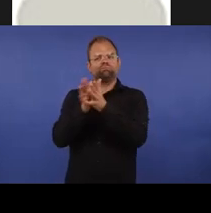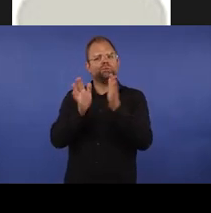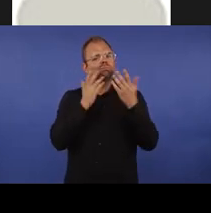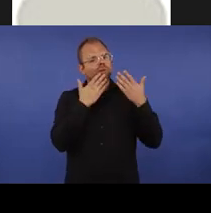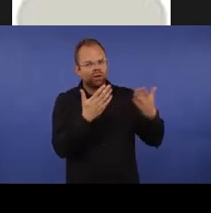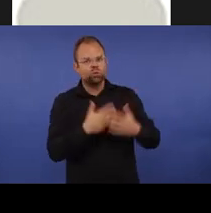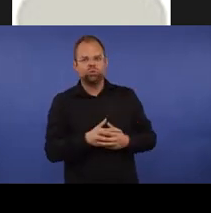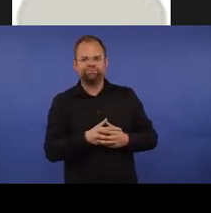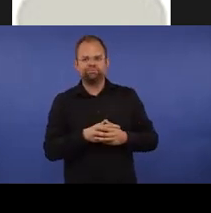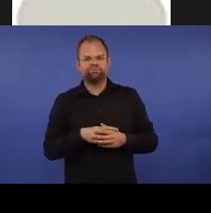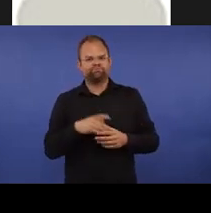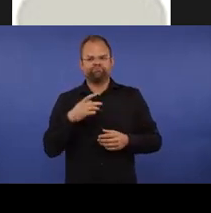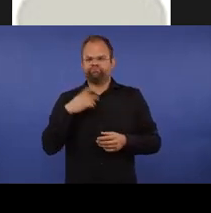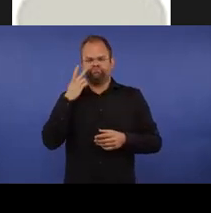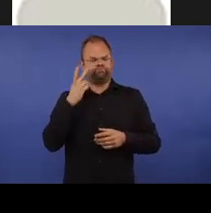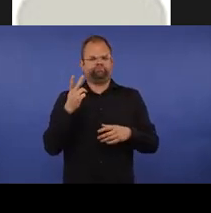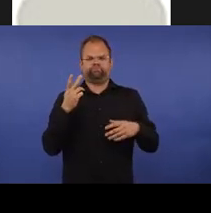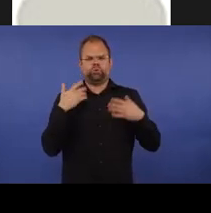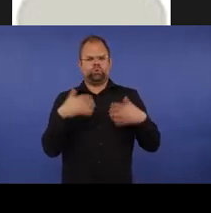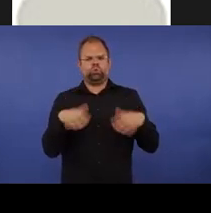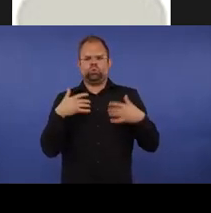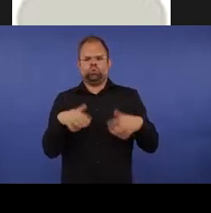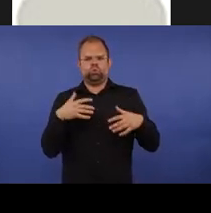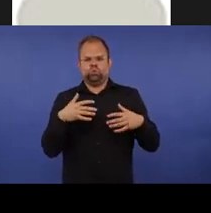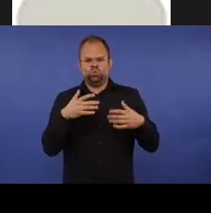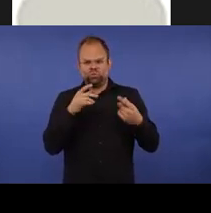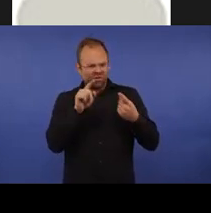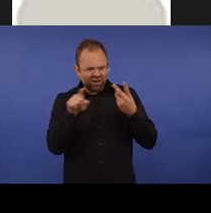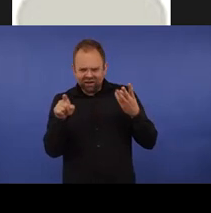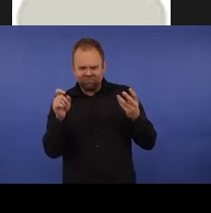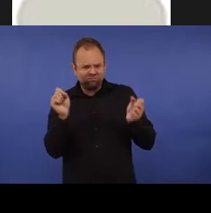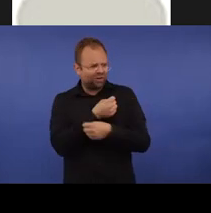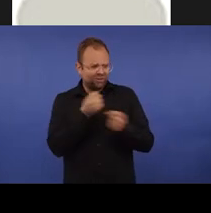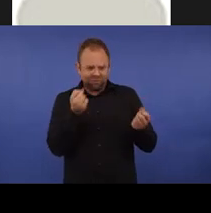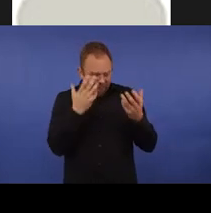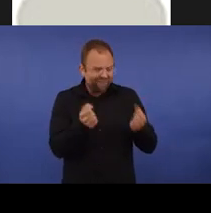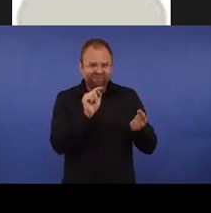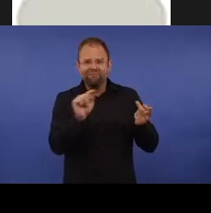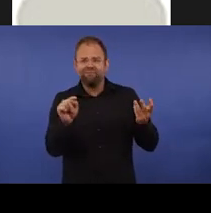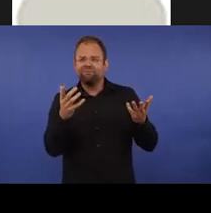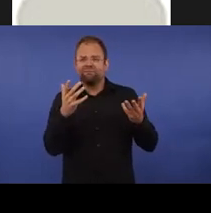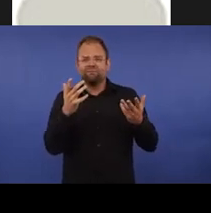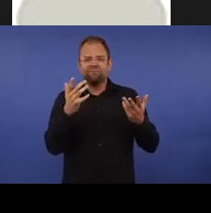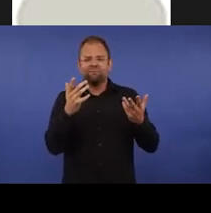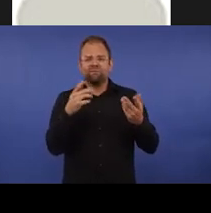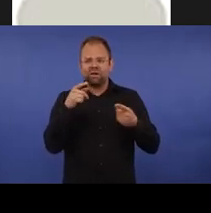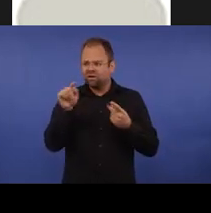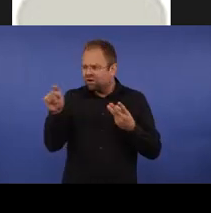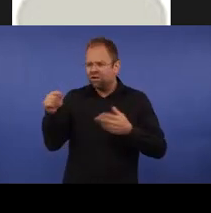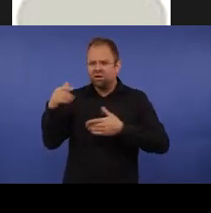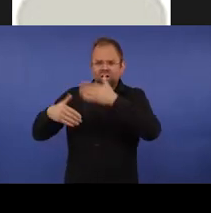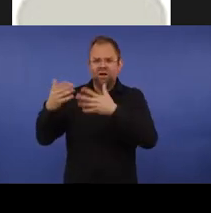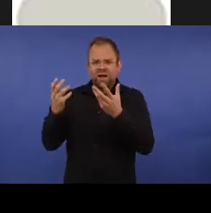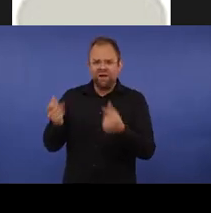the outcomes. And then last but not least, the next speaker is Lady Judy Herman, who is going